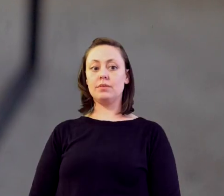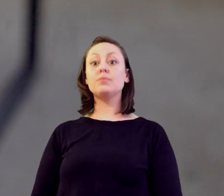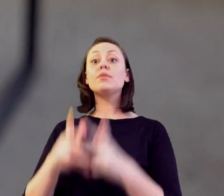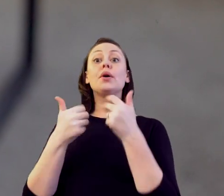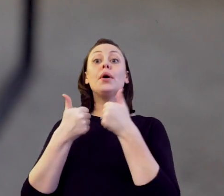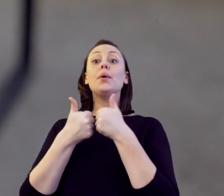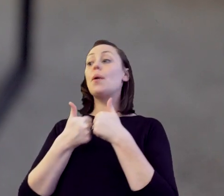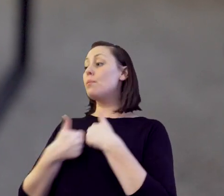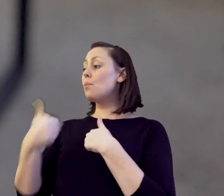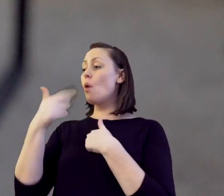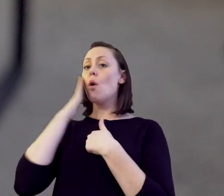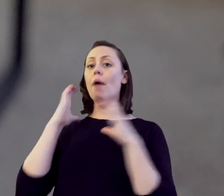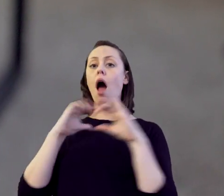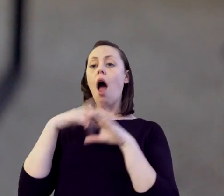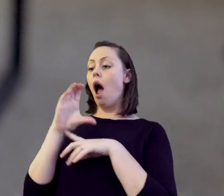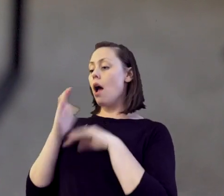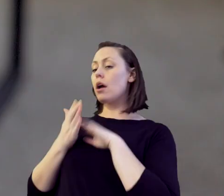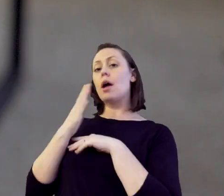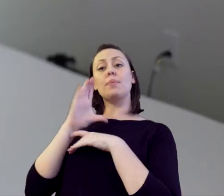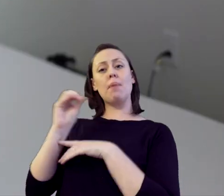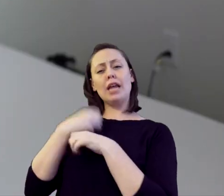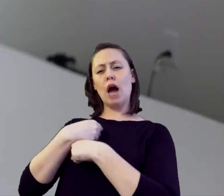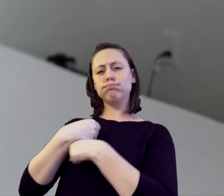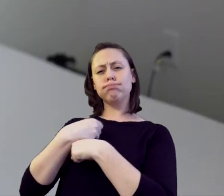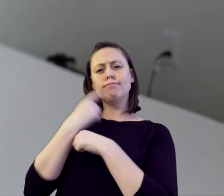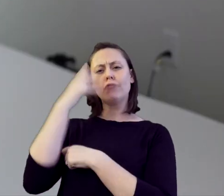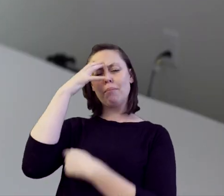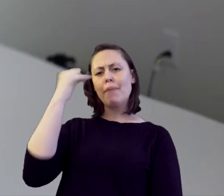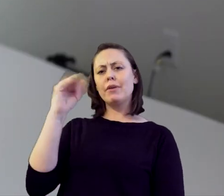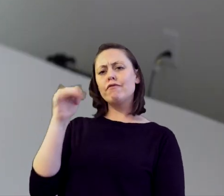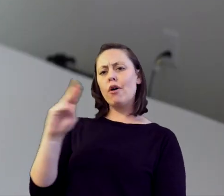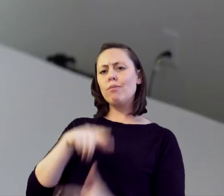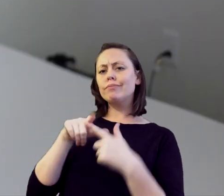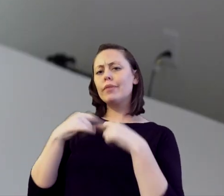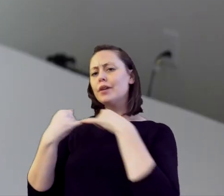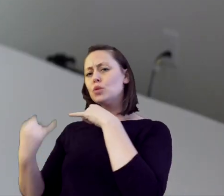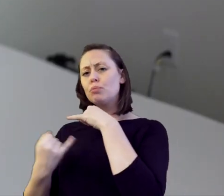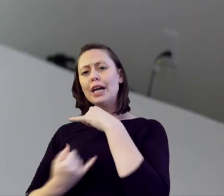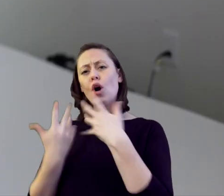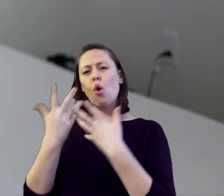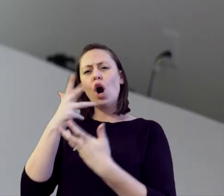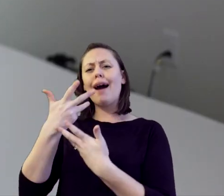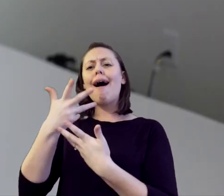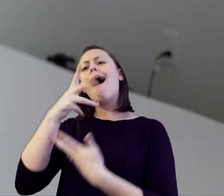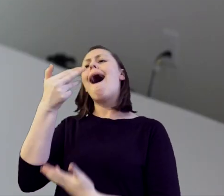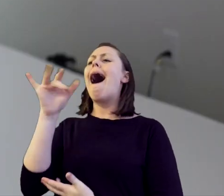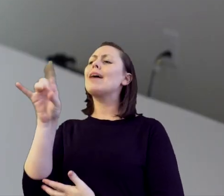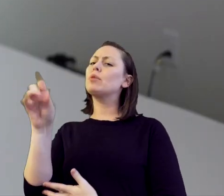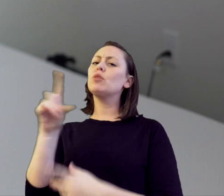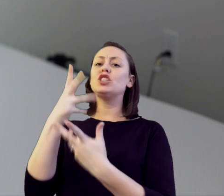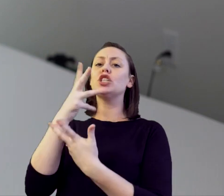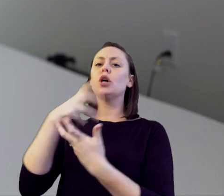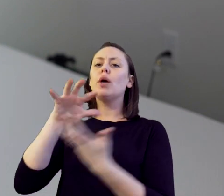So while most mattress companies are manufacturing their beds from memory foam, springs, or even hybrids, which is a combination